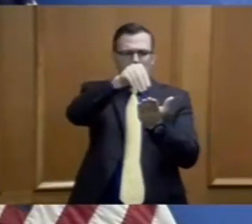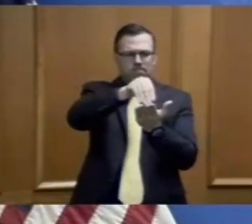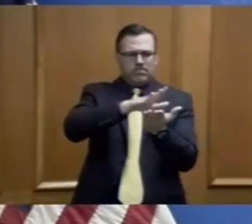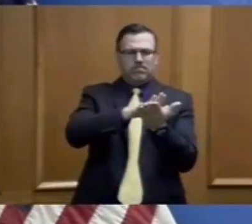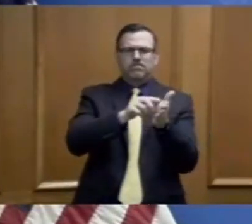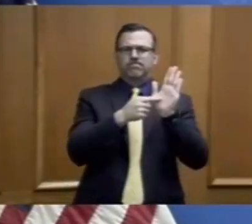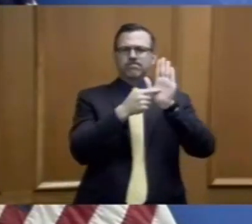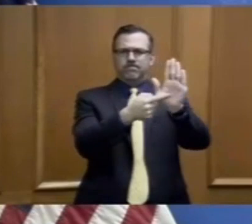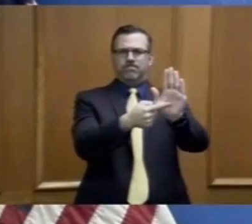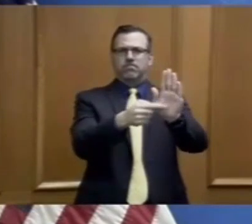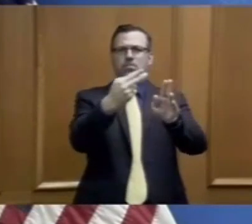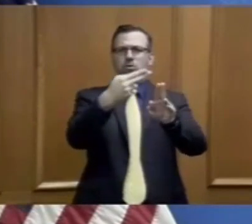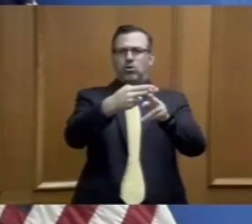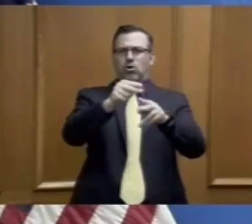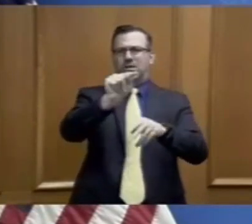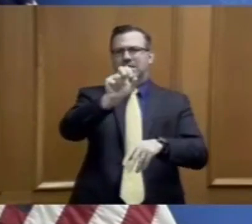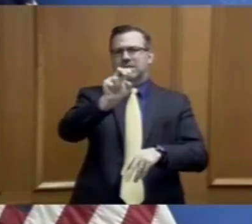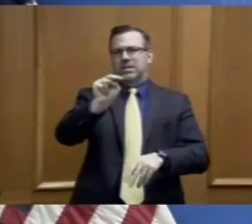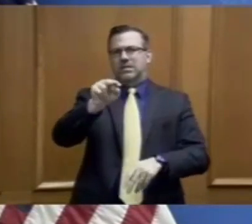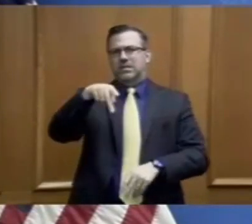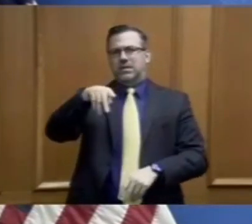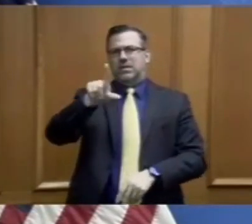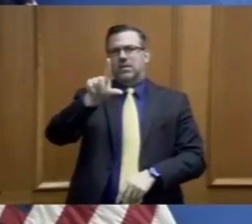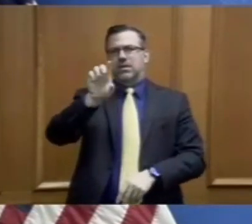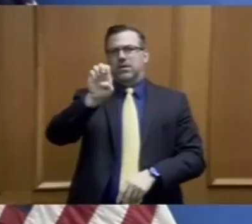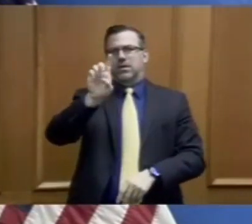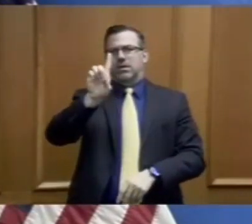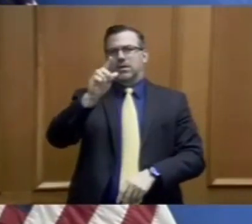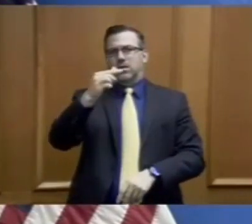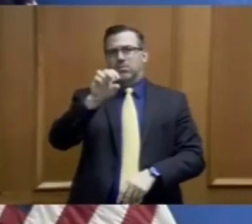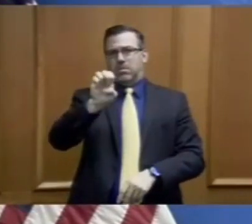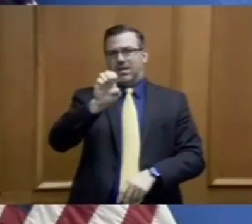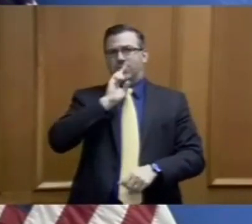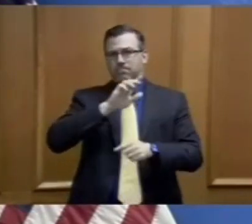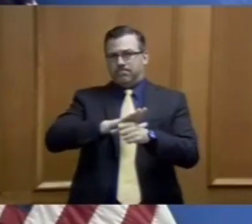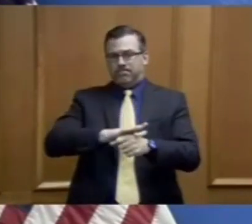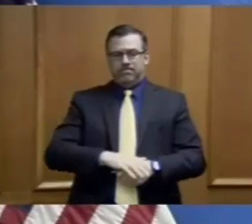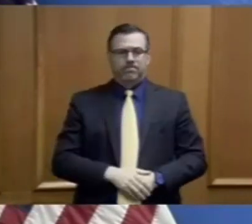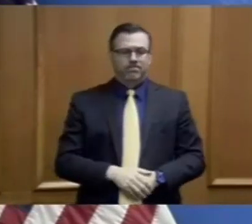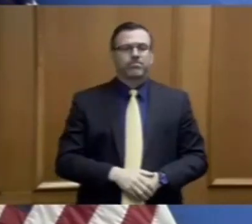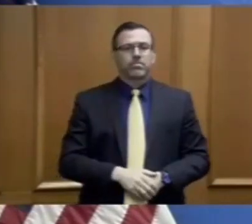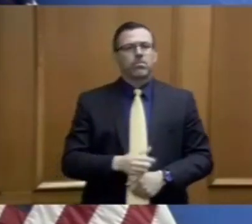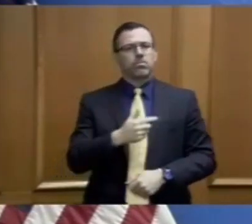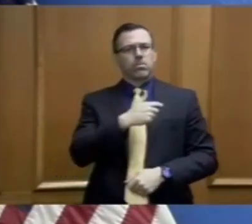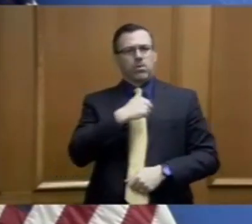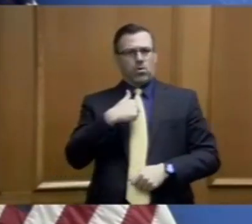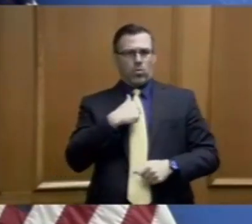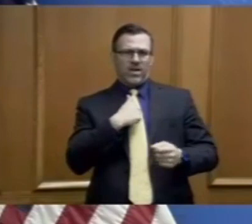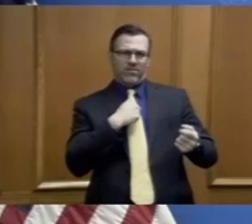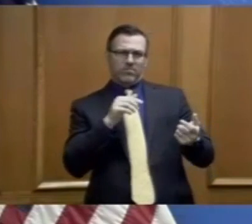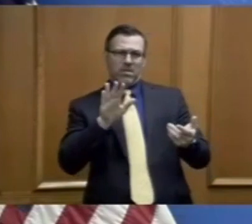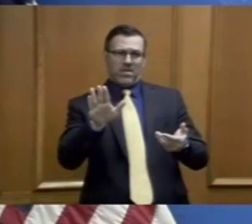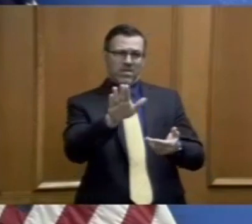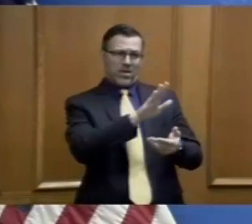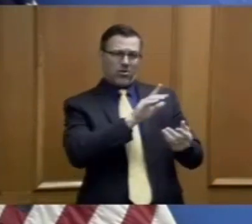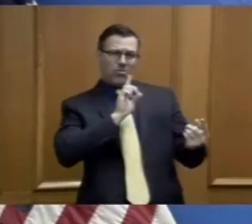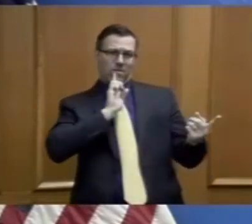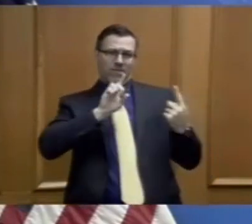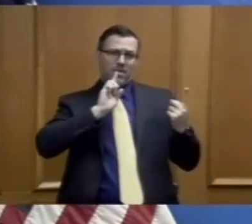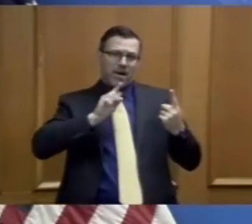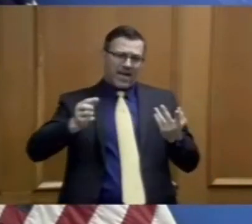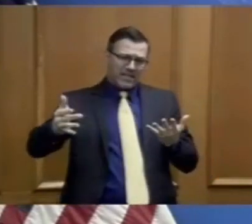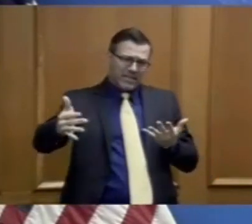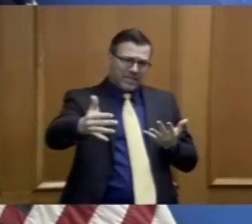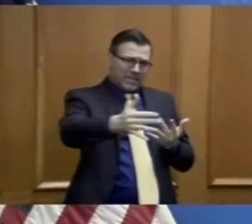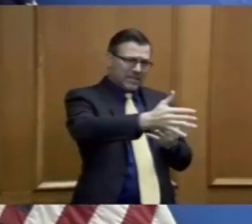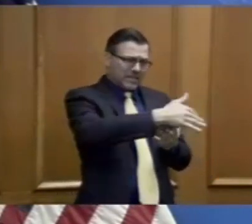protects employees and customers and works to streamline best practices. We've included general business guidance to ensure